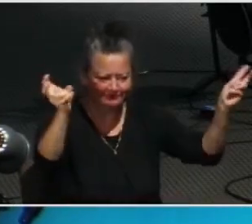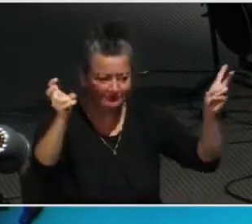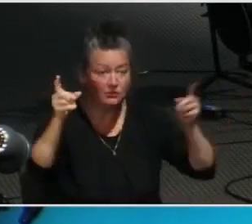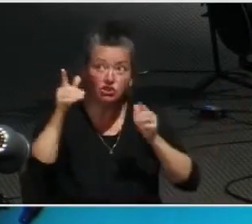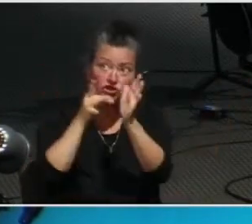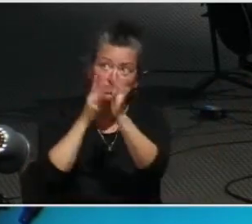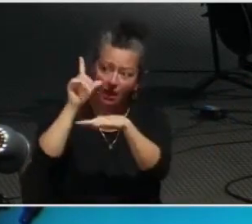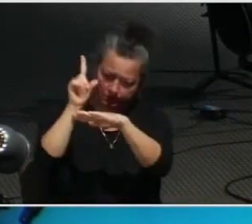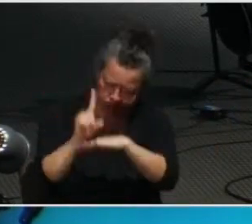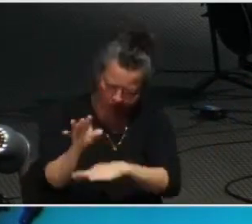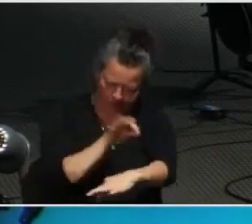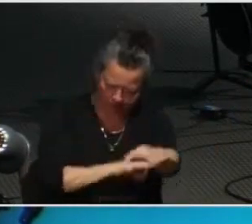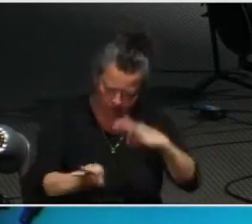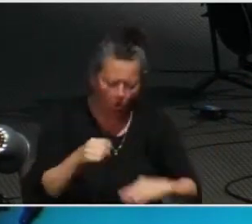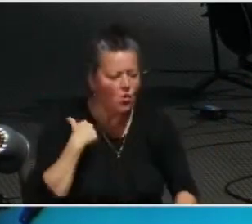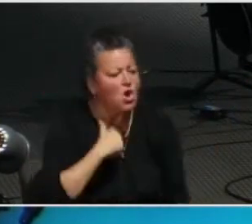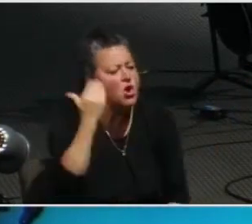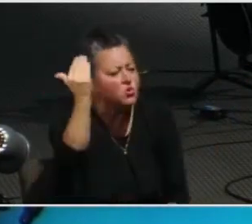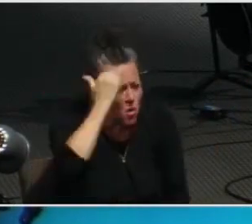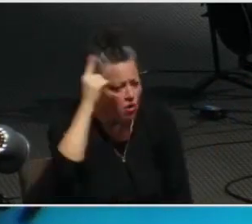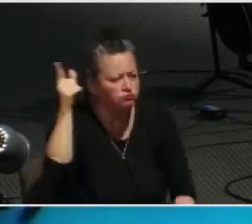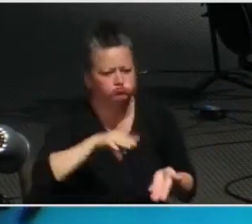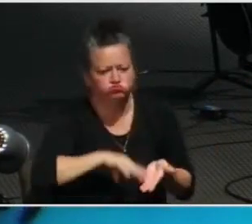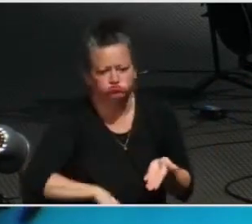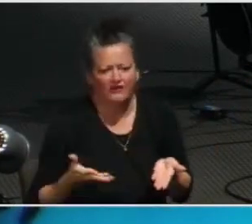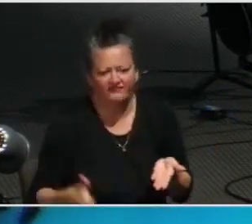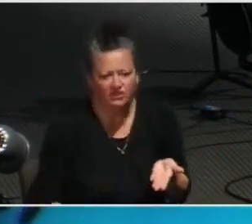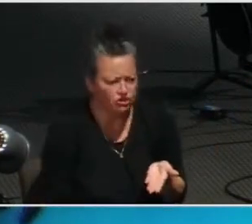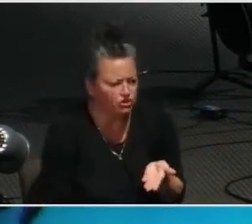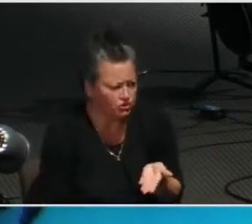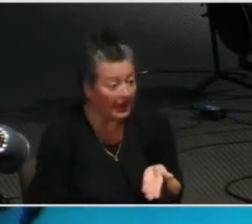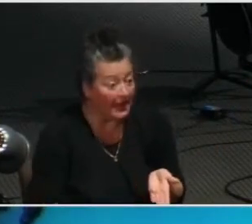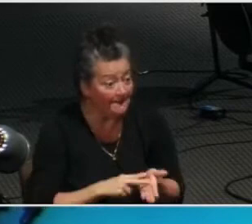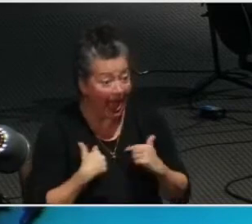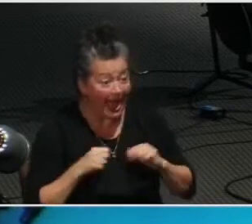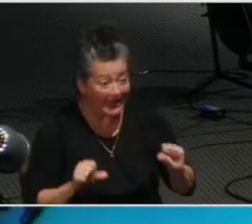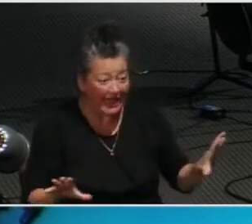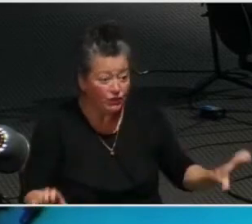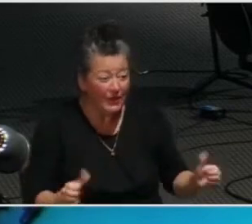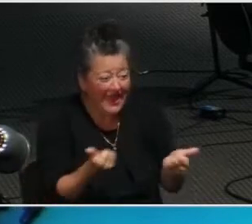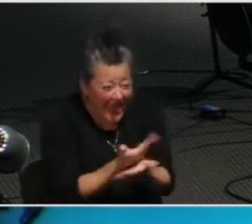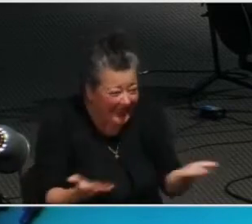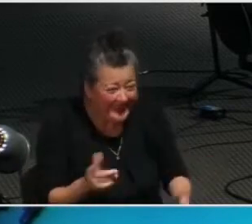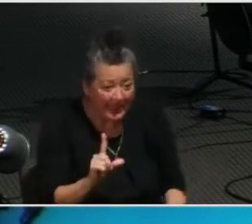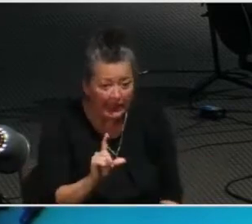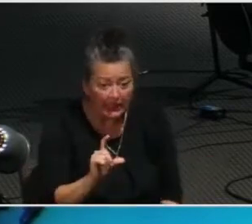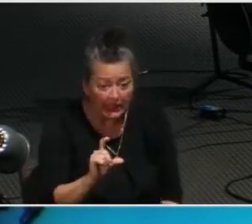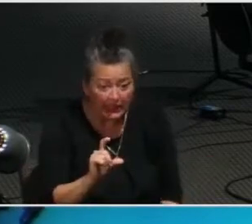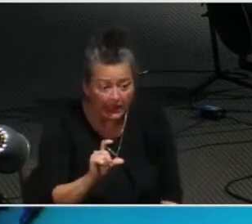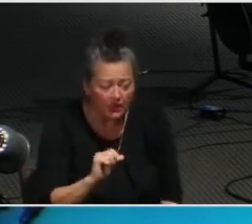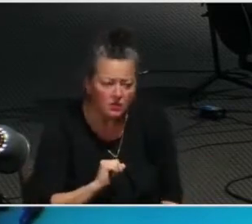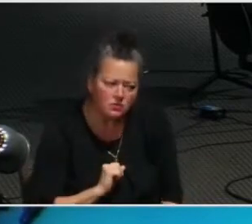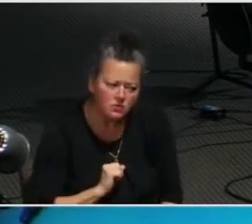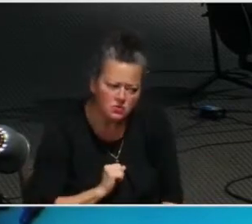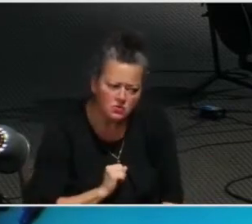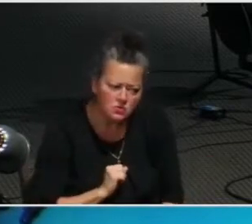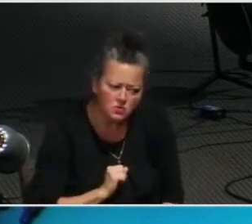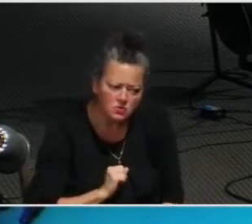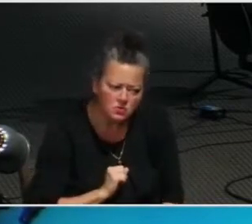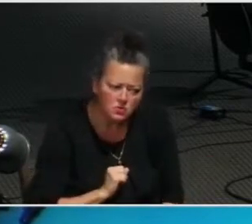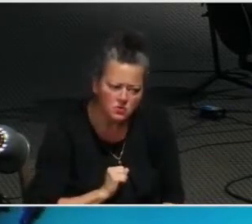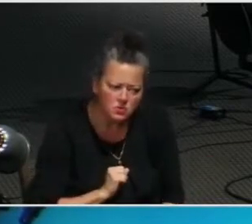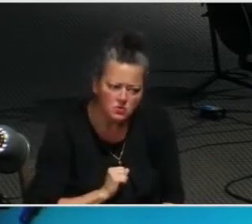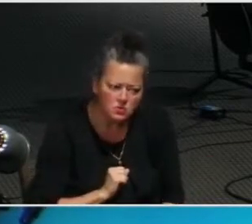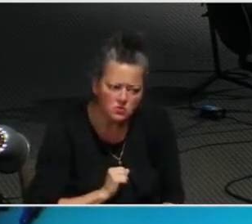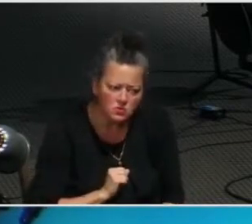that God will call all things to account justly for oppressors. And then a fifth reason we might struggle with